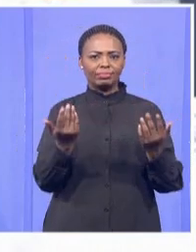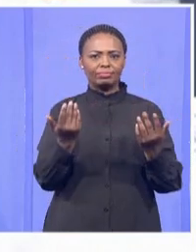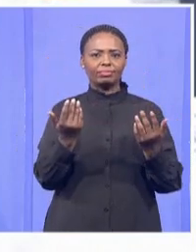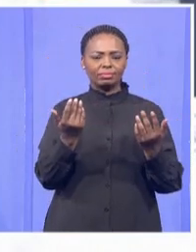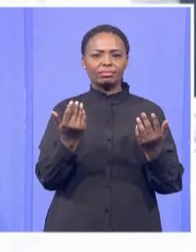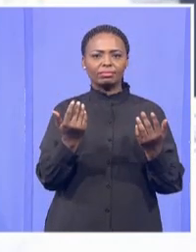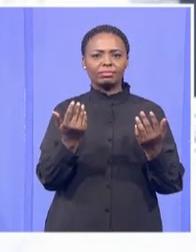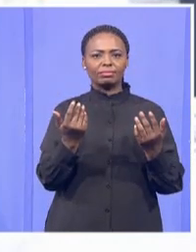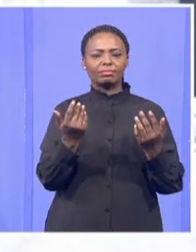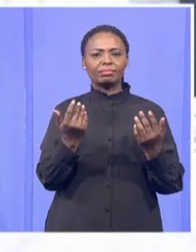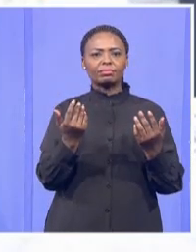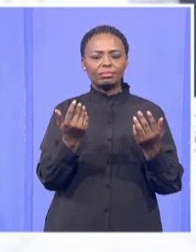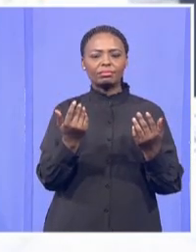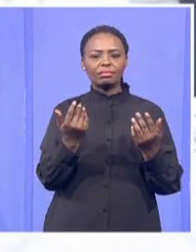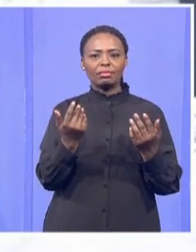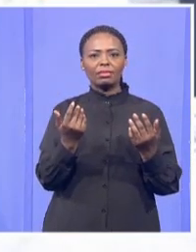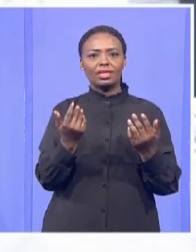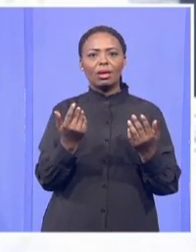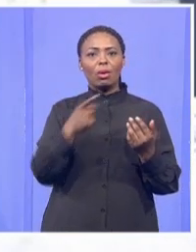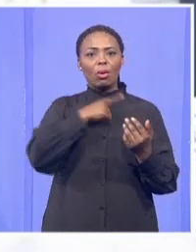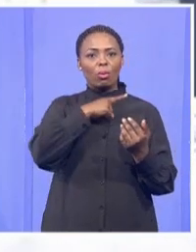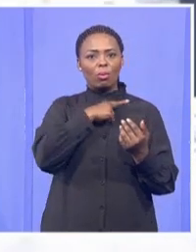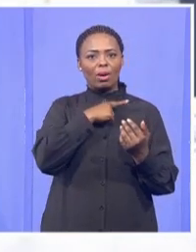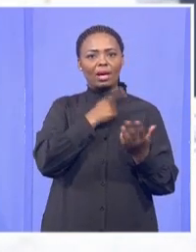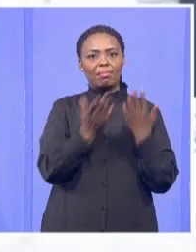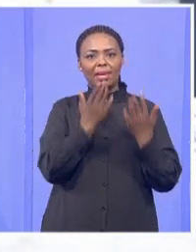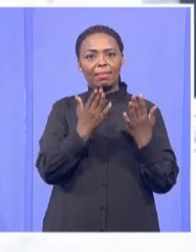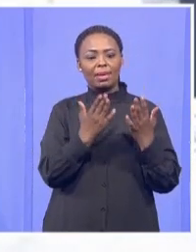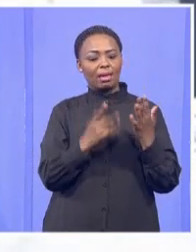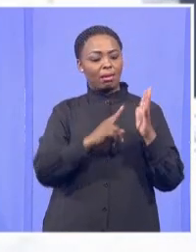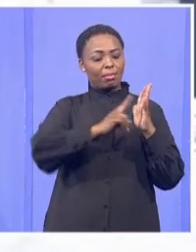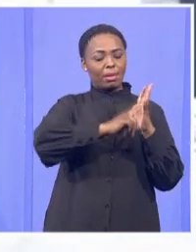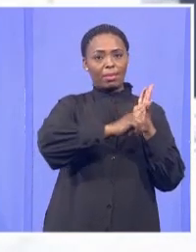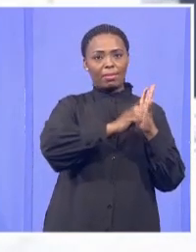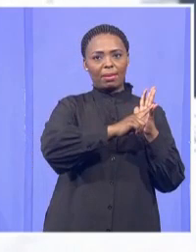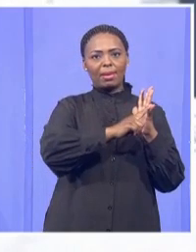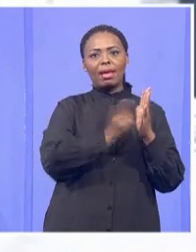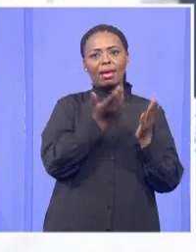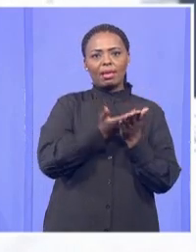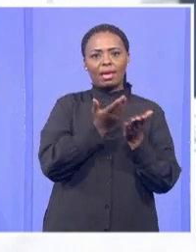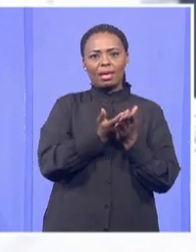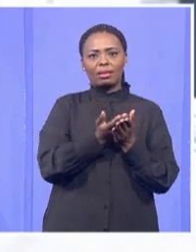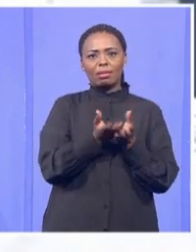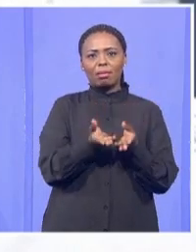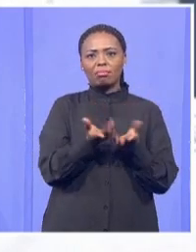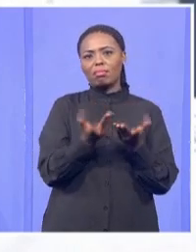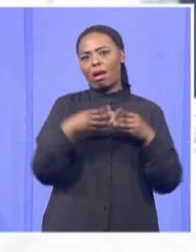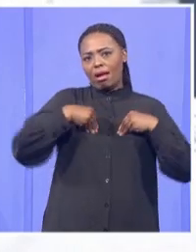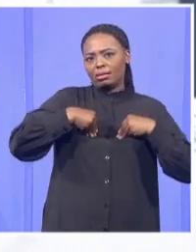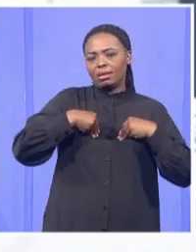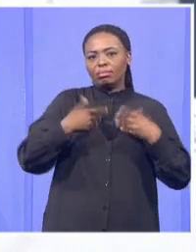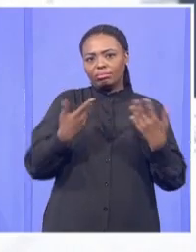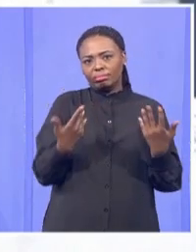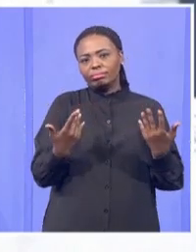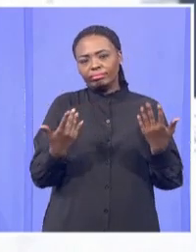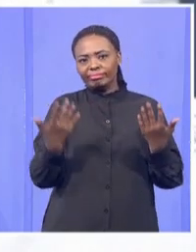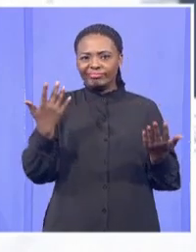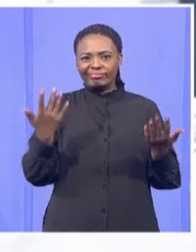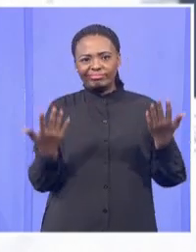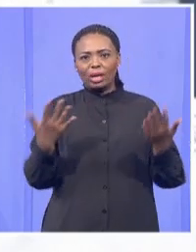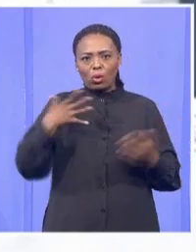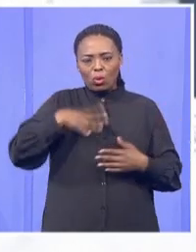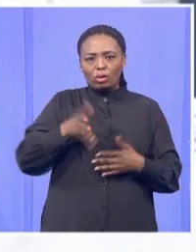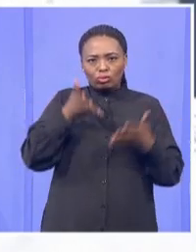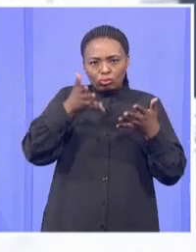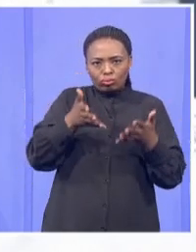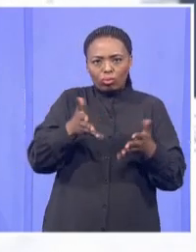that with a view that maybe school number 1 of choice may be offering you a place. It is in that context that we wanted to